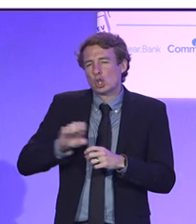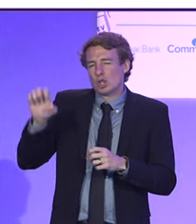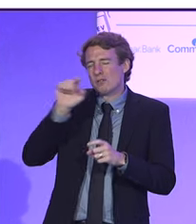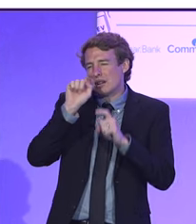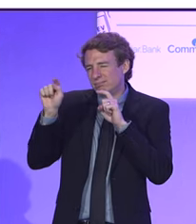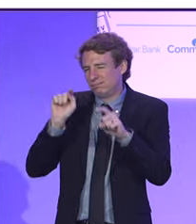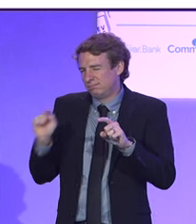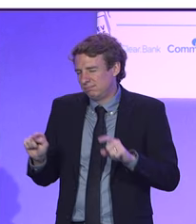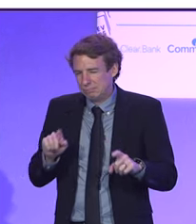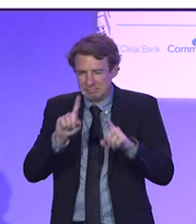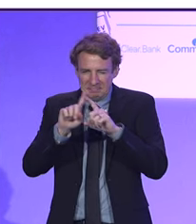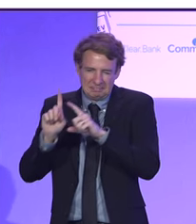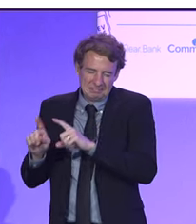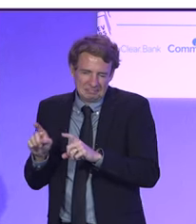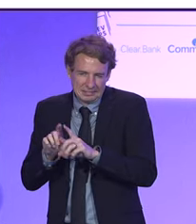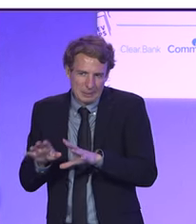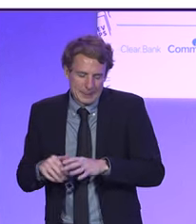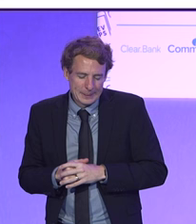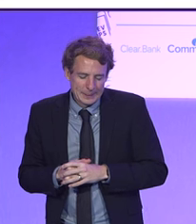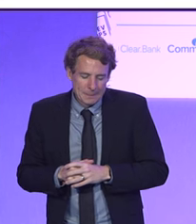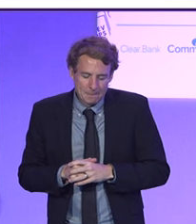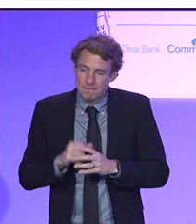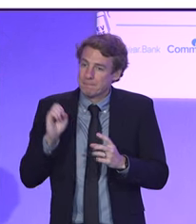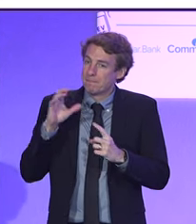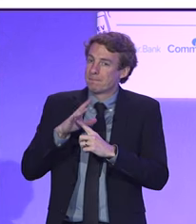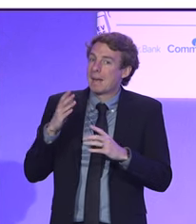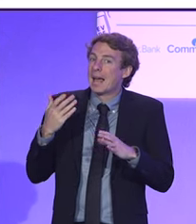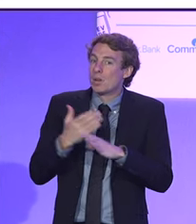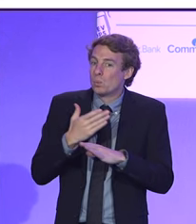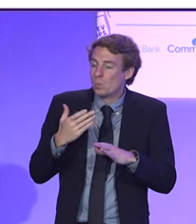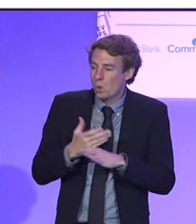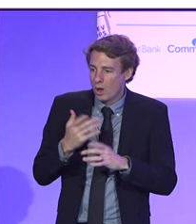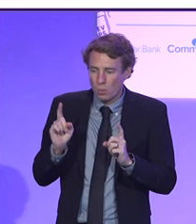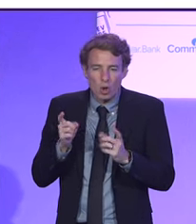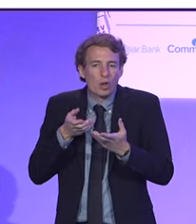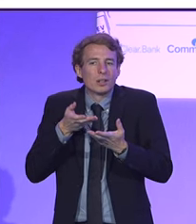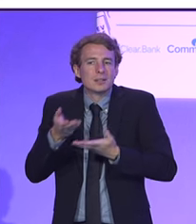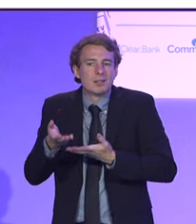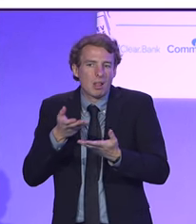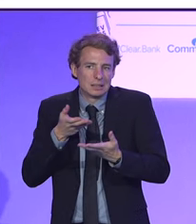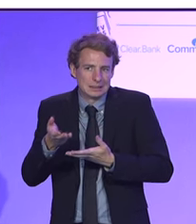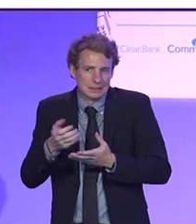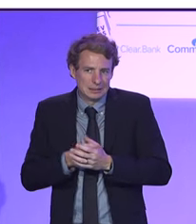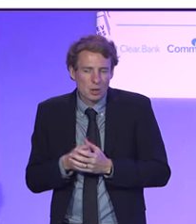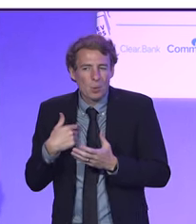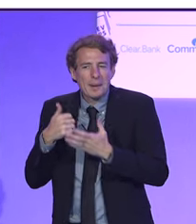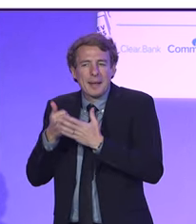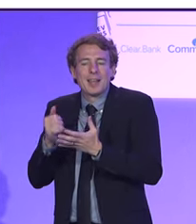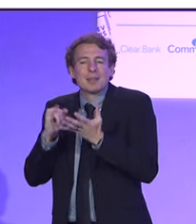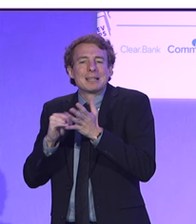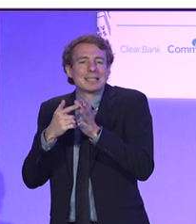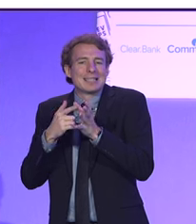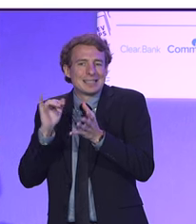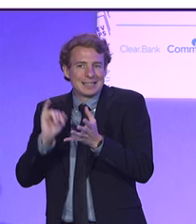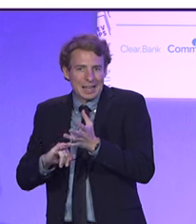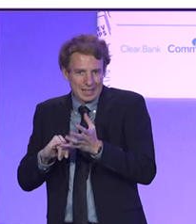Europe. And our main line of work is consultancy, and we particularly focus on helping SaaS businesses to